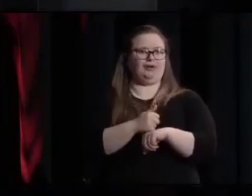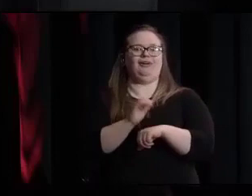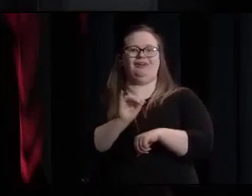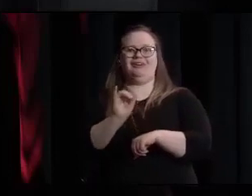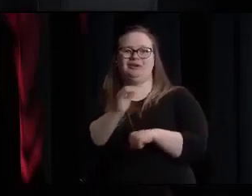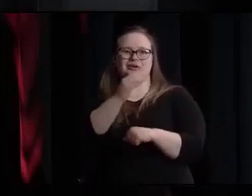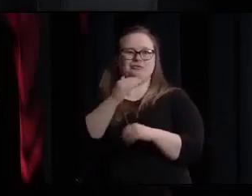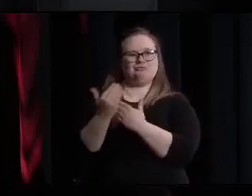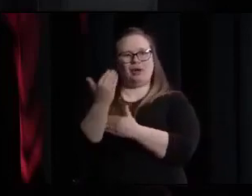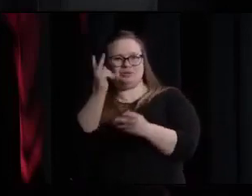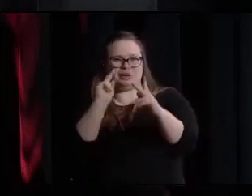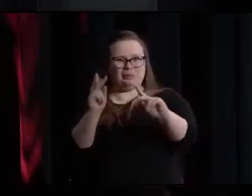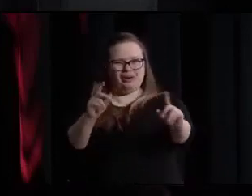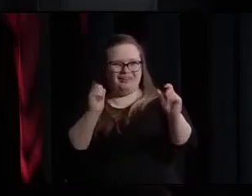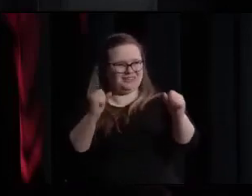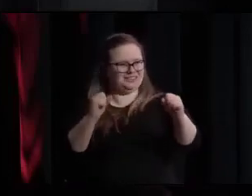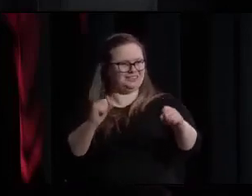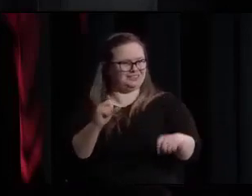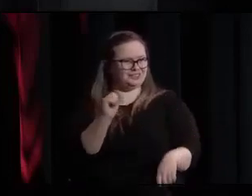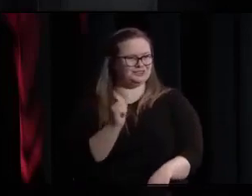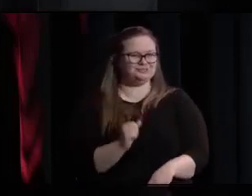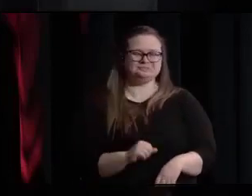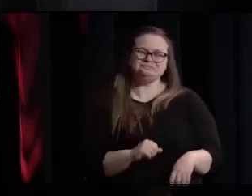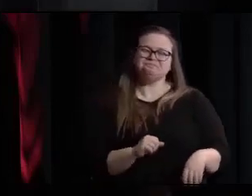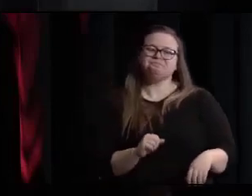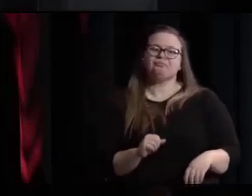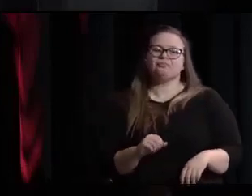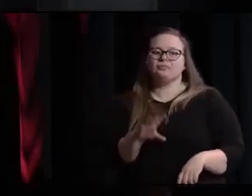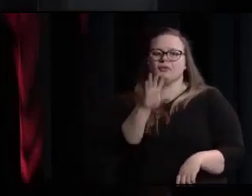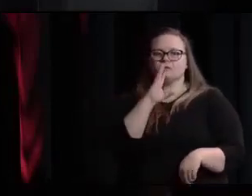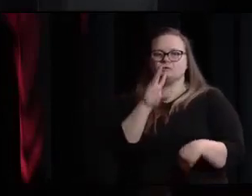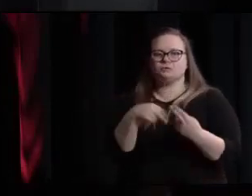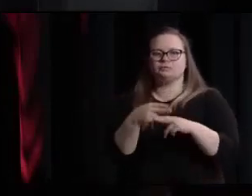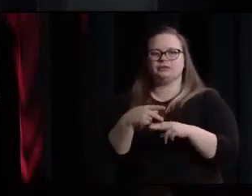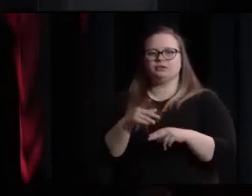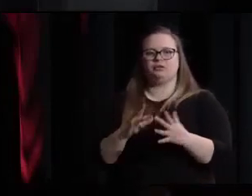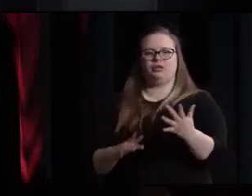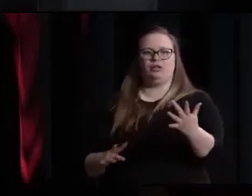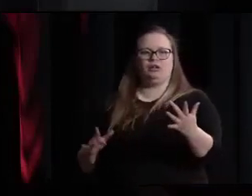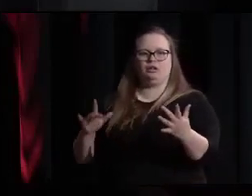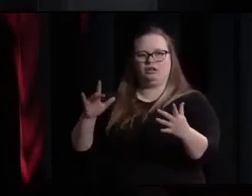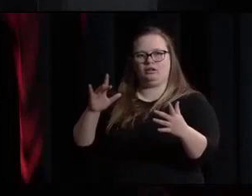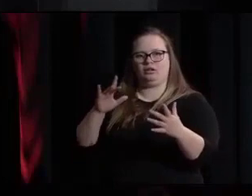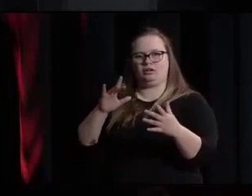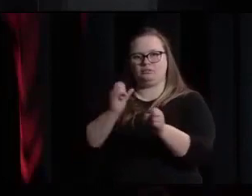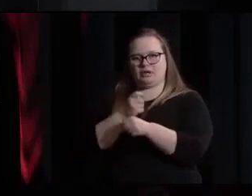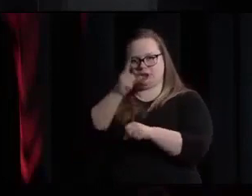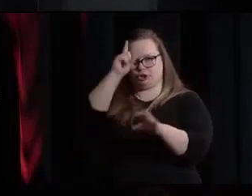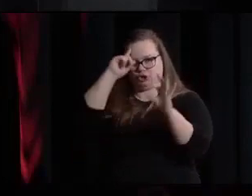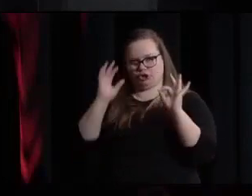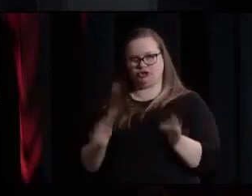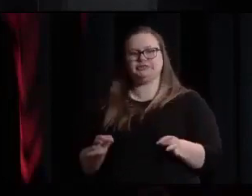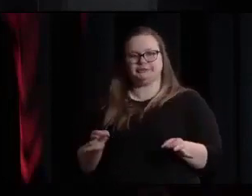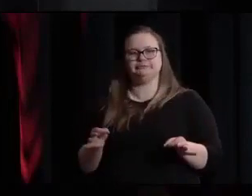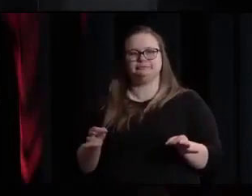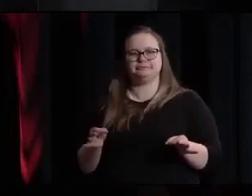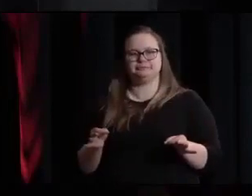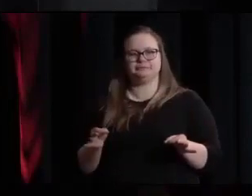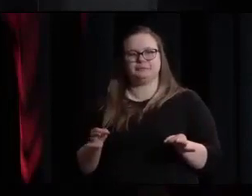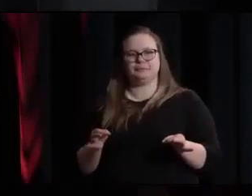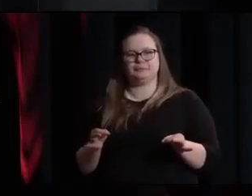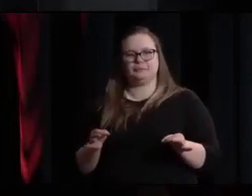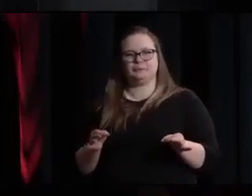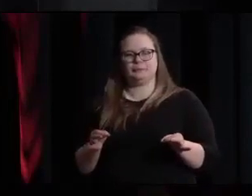morning people are with me today. I'm talking about reaching conclusions. So I have reached